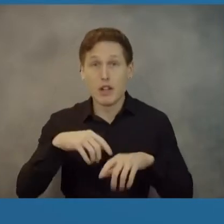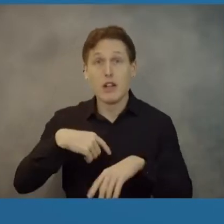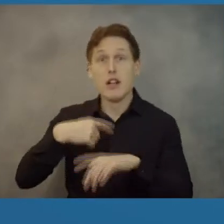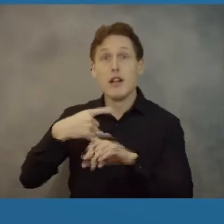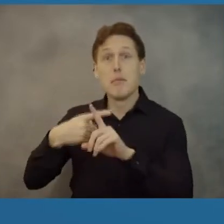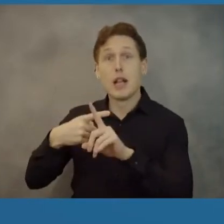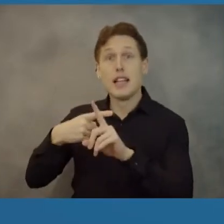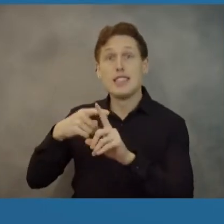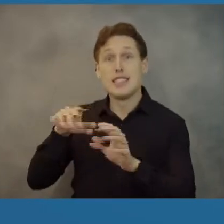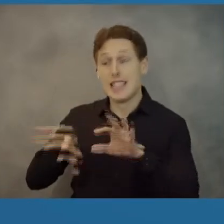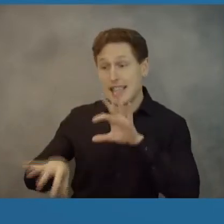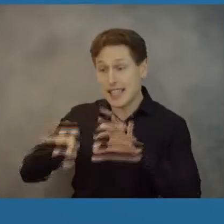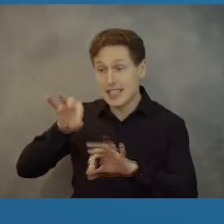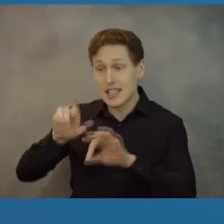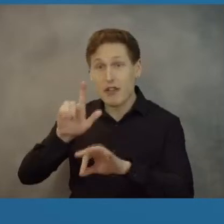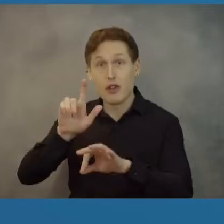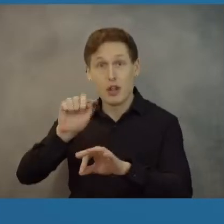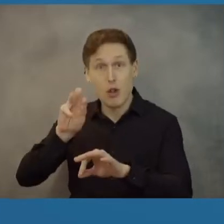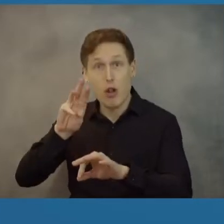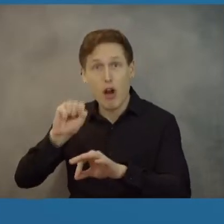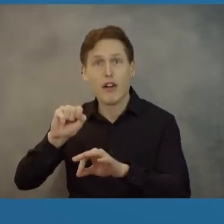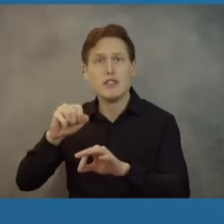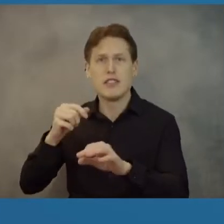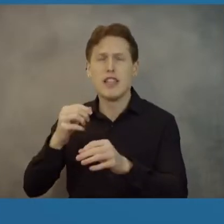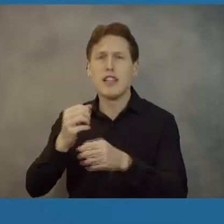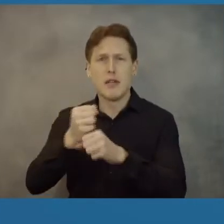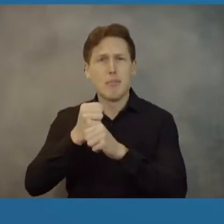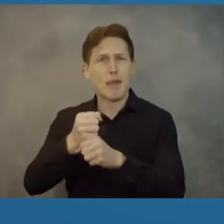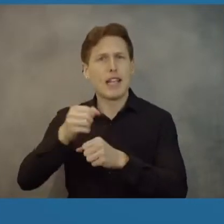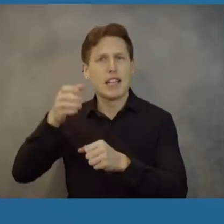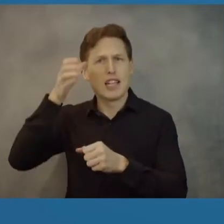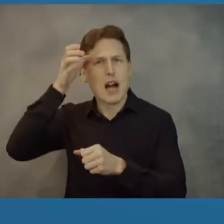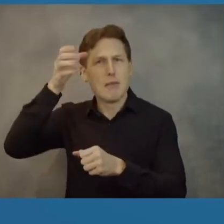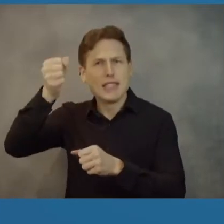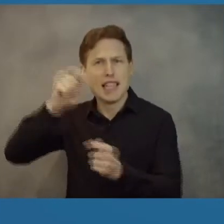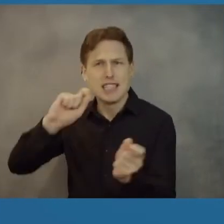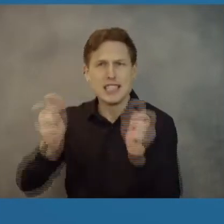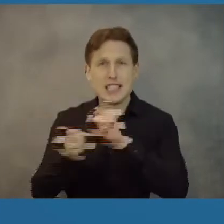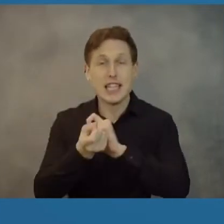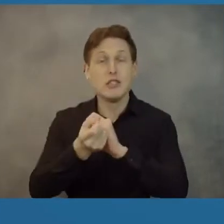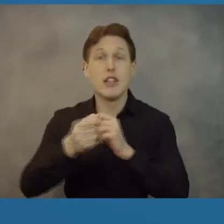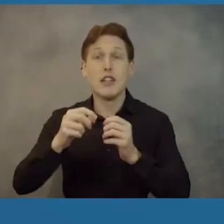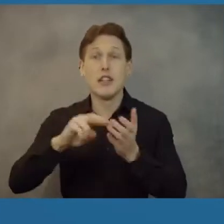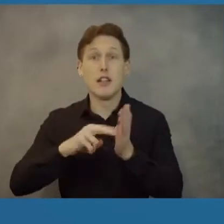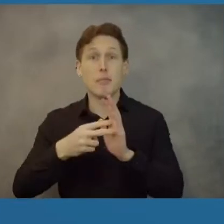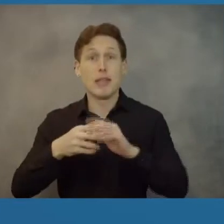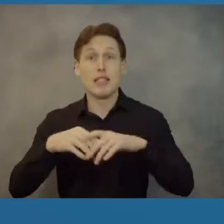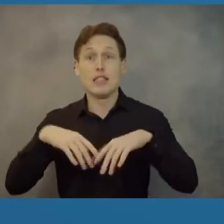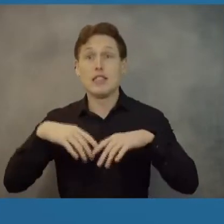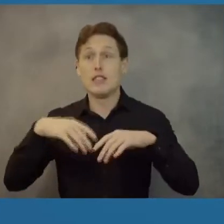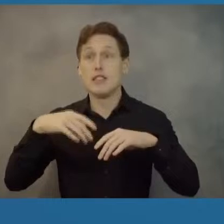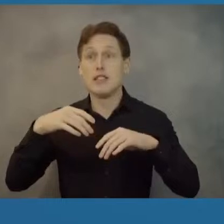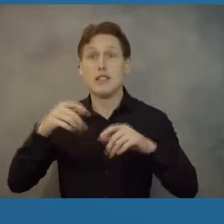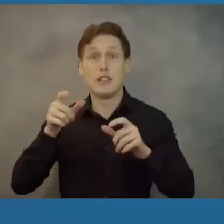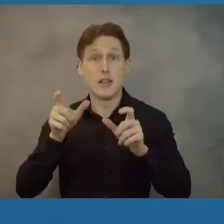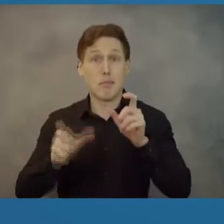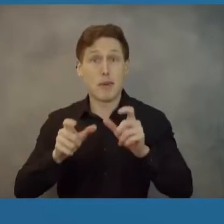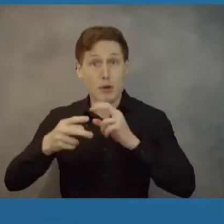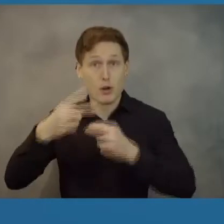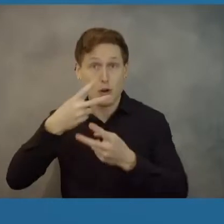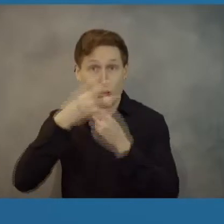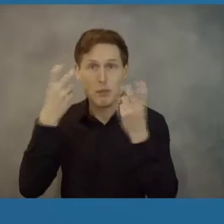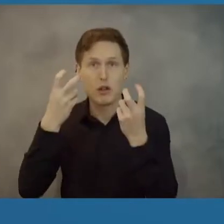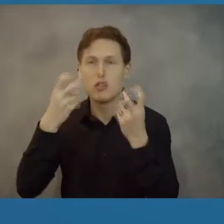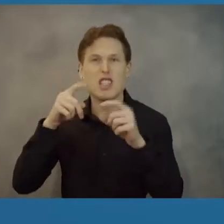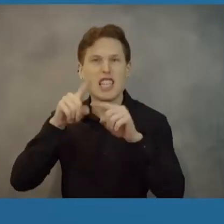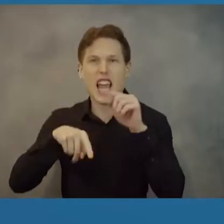keep dangerous criminals from walking free over frivolous technical errors. I vowed to put more police on our subways